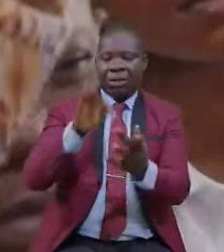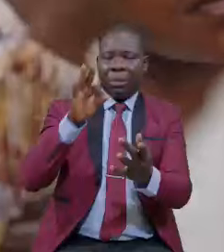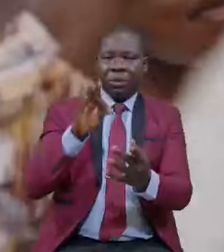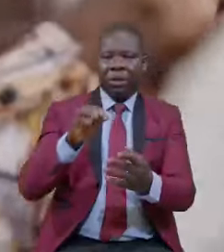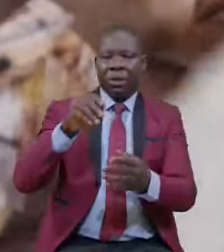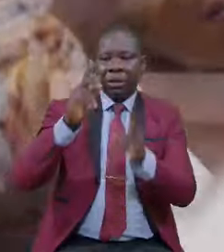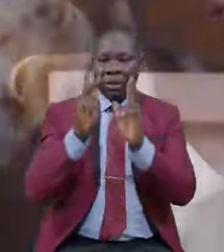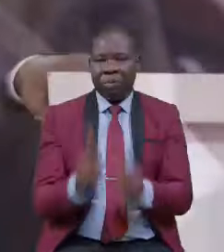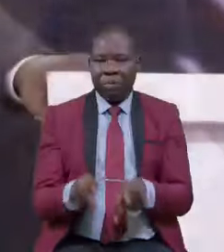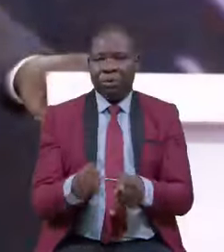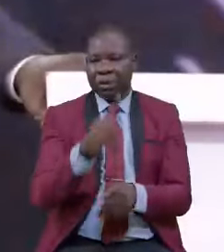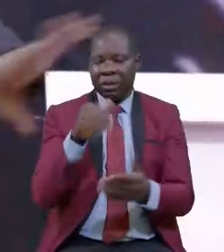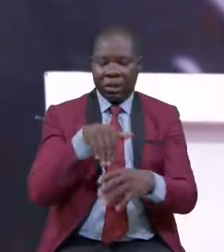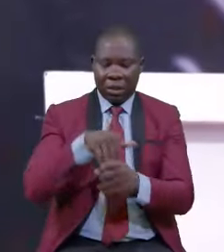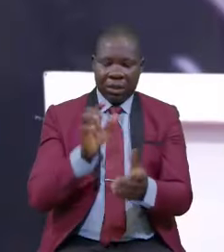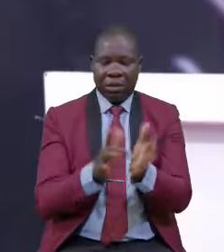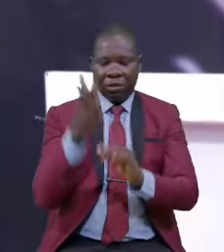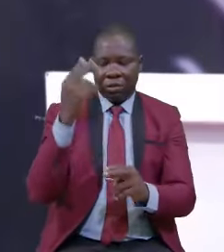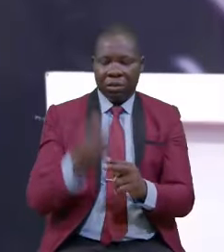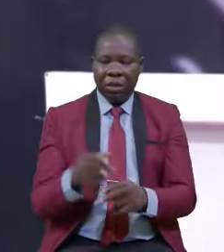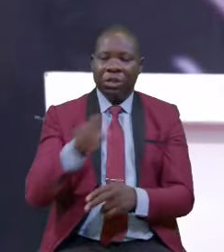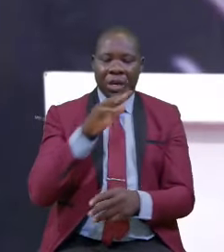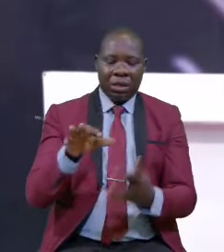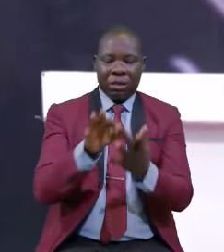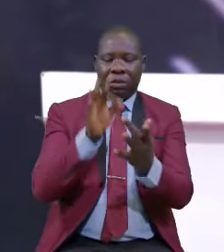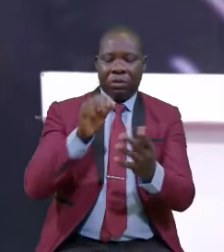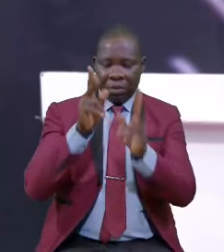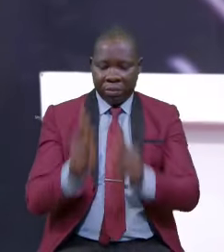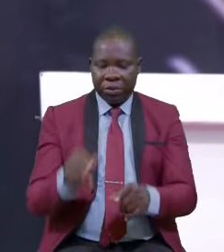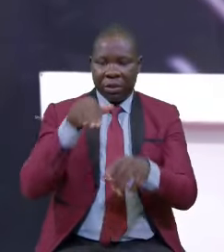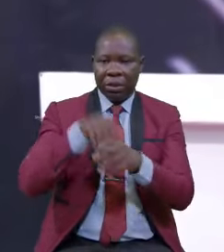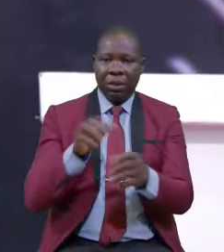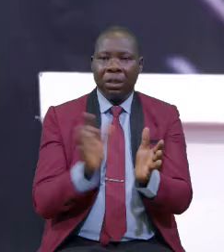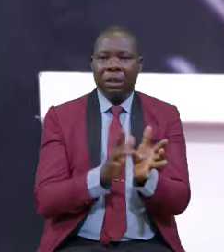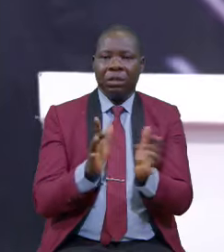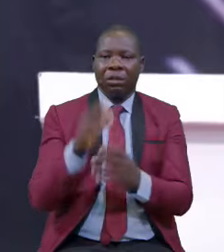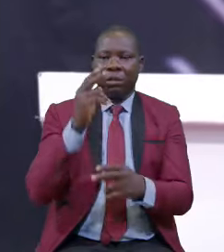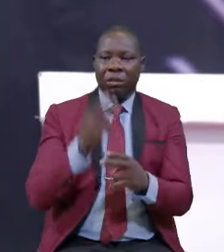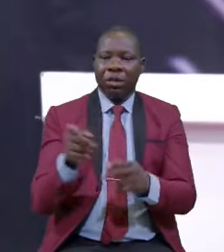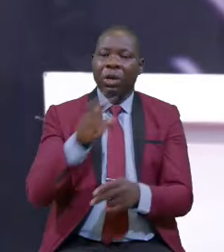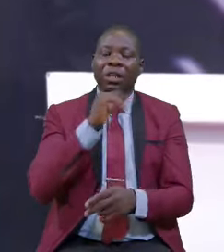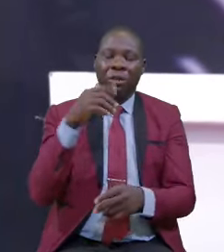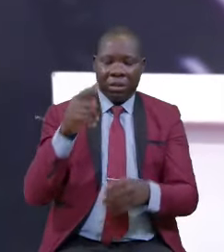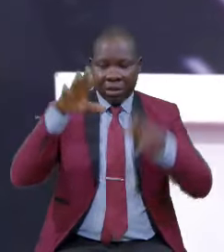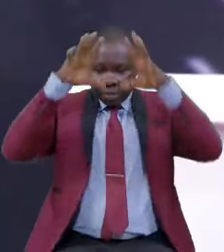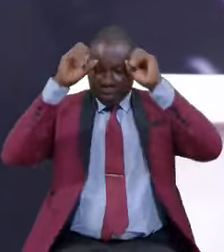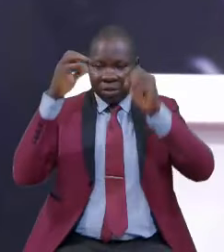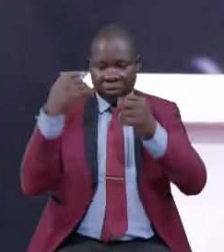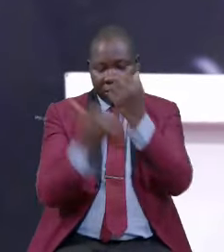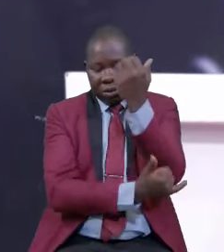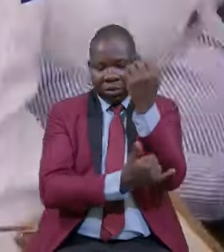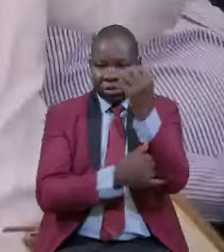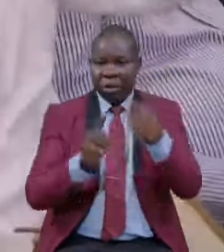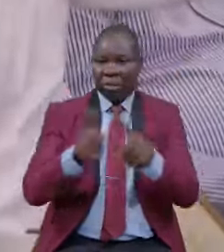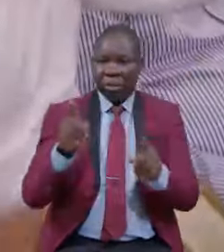are a chosen person. You are not the president of the country. You are the president of this ministry